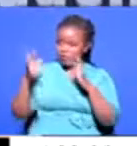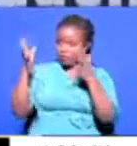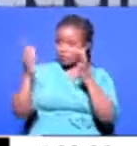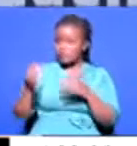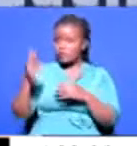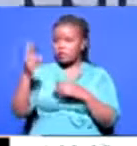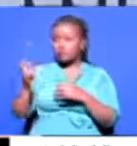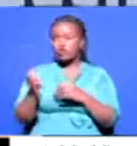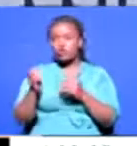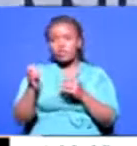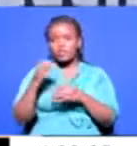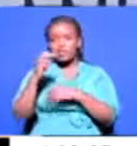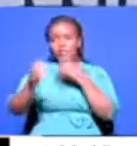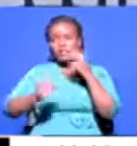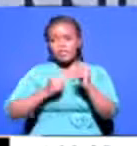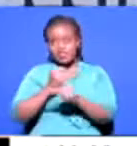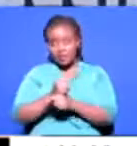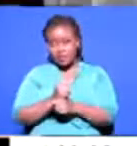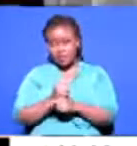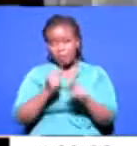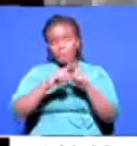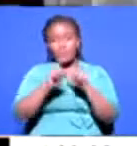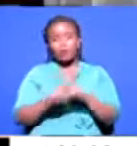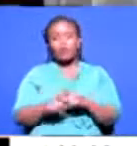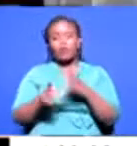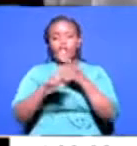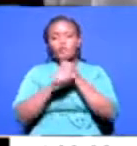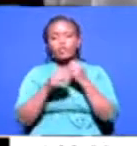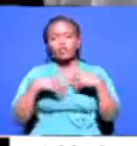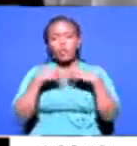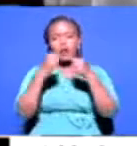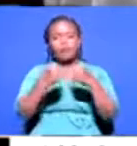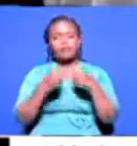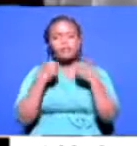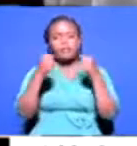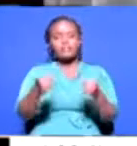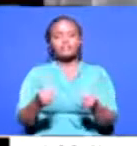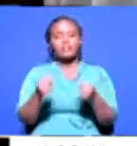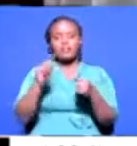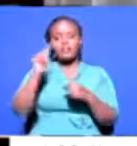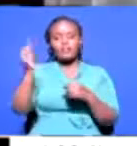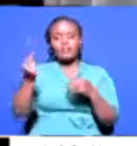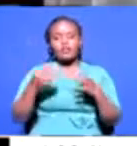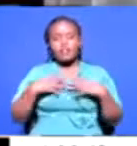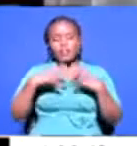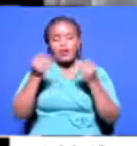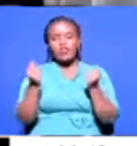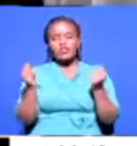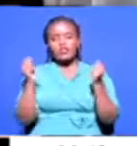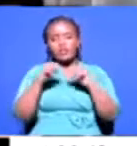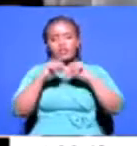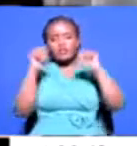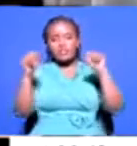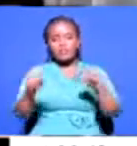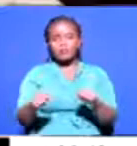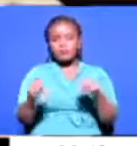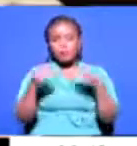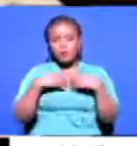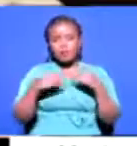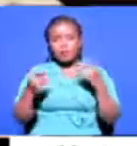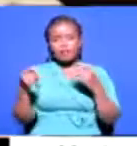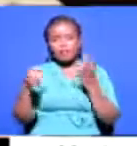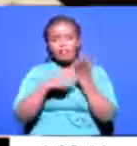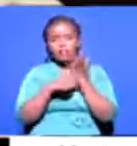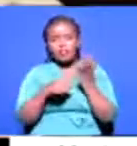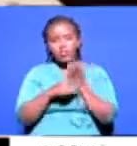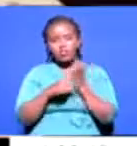Wasuna saying the organization has contributed to strengthening Kenya's healthcare system by leveraging data and technology to support various